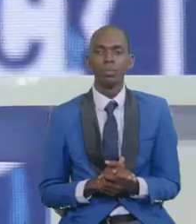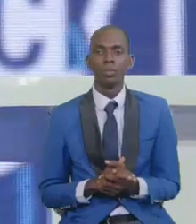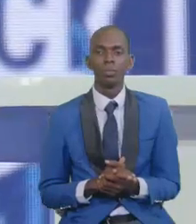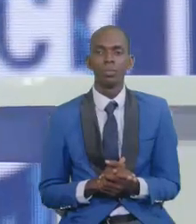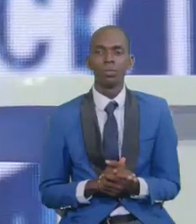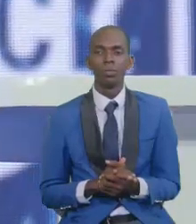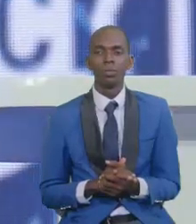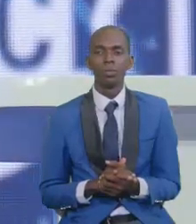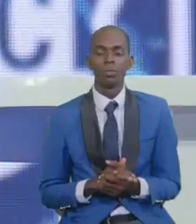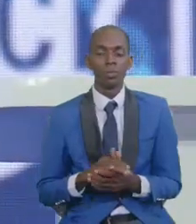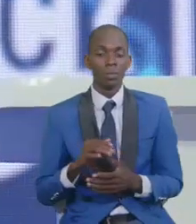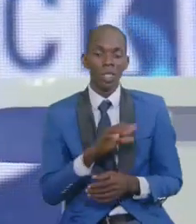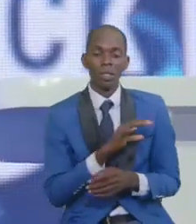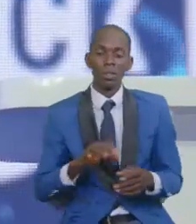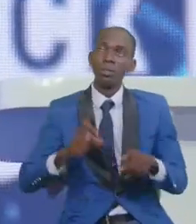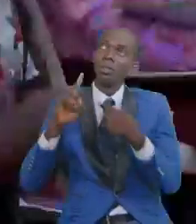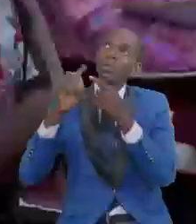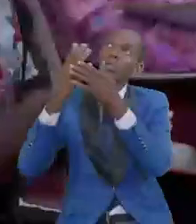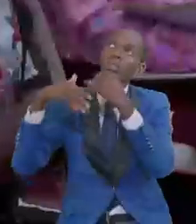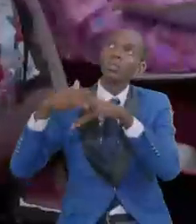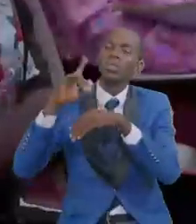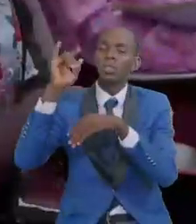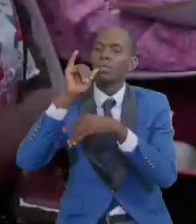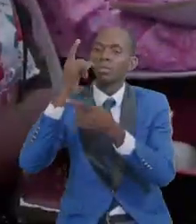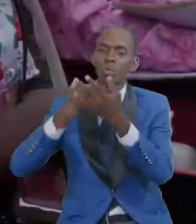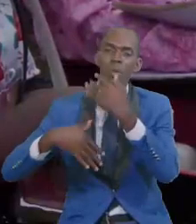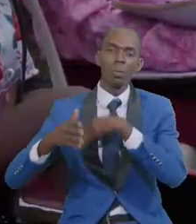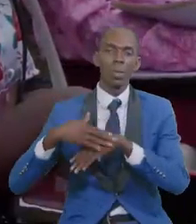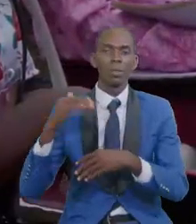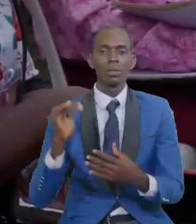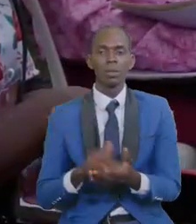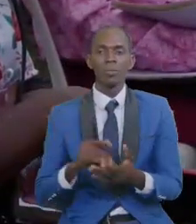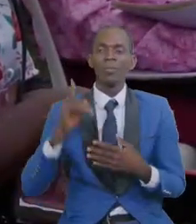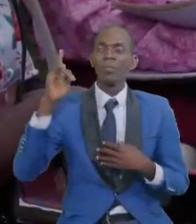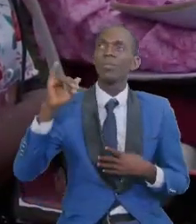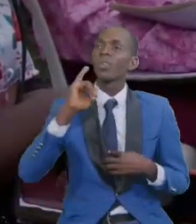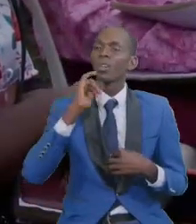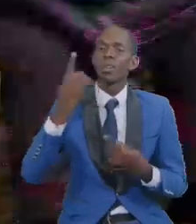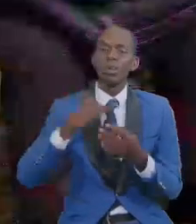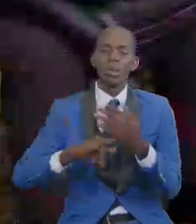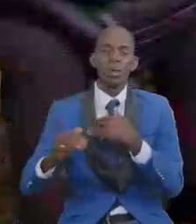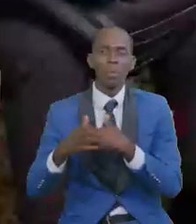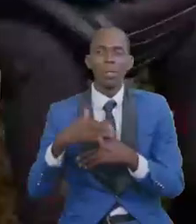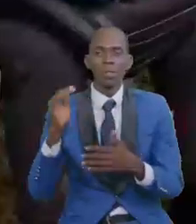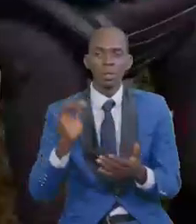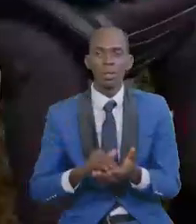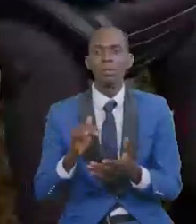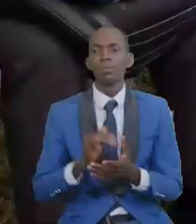He went to heaven, he's coming back again. I said, he's coming back again.